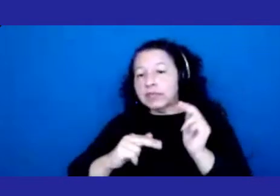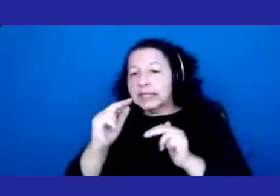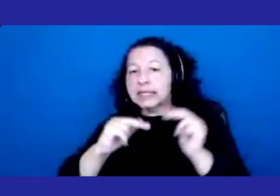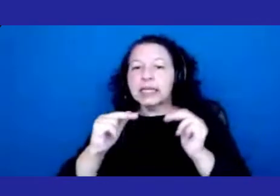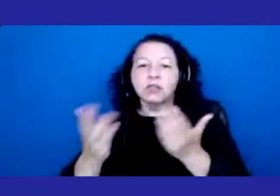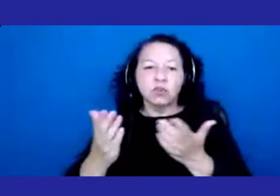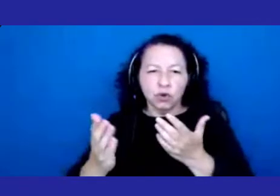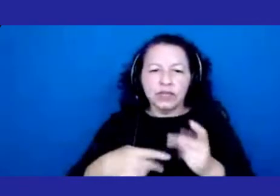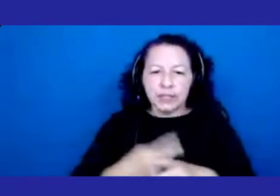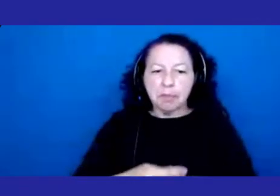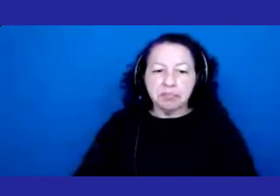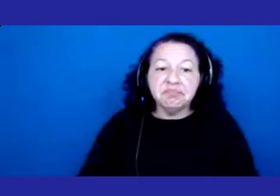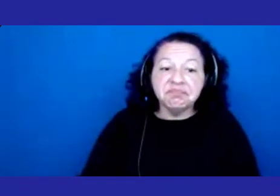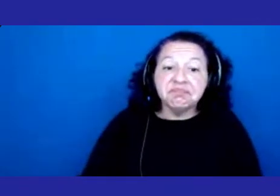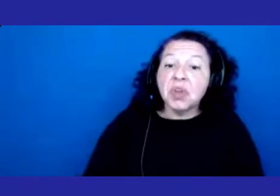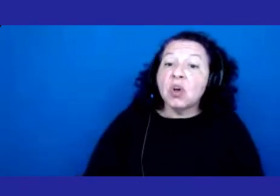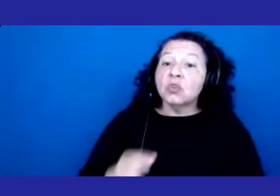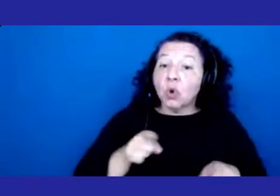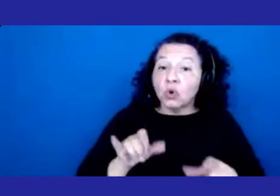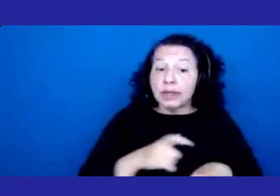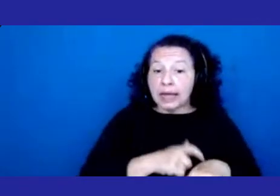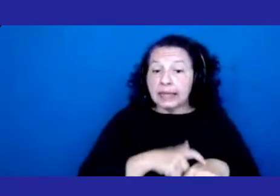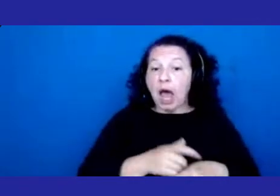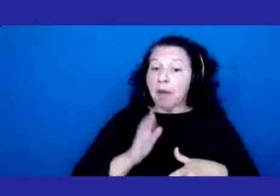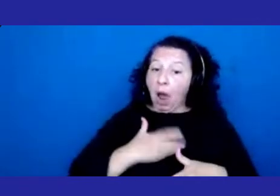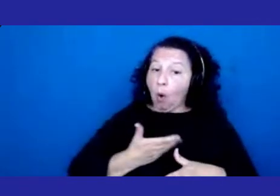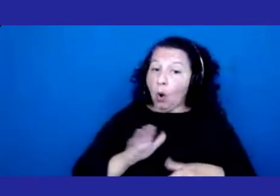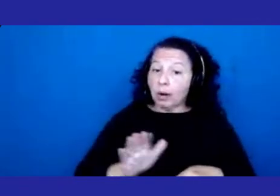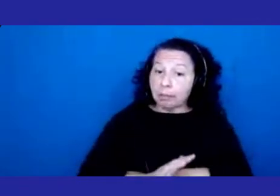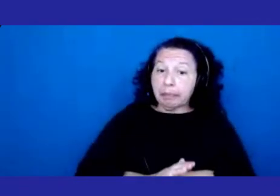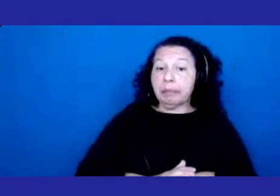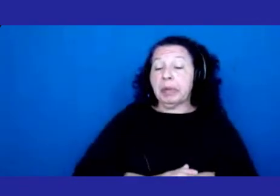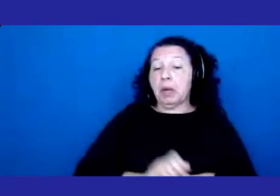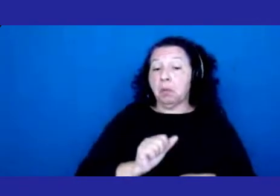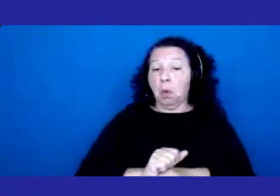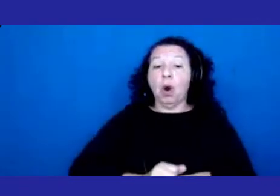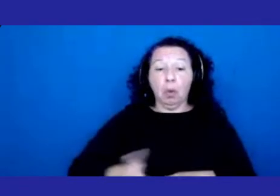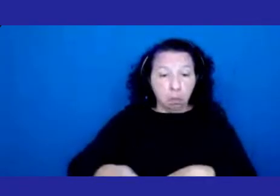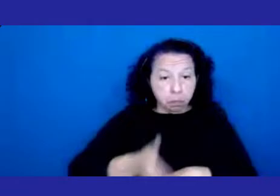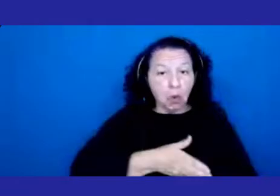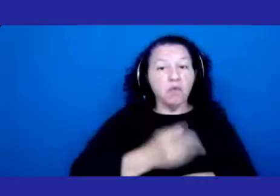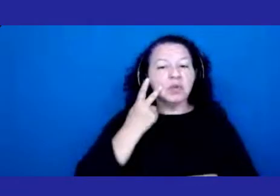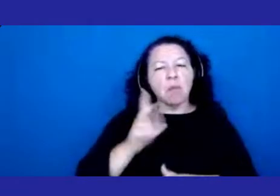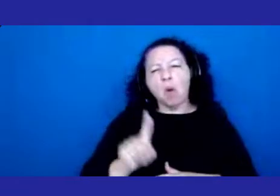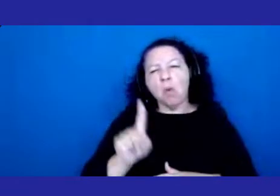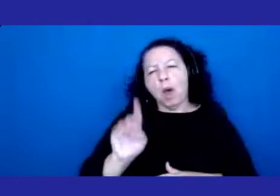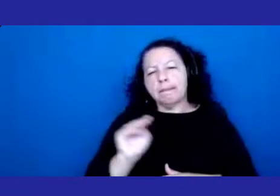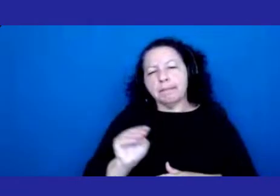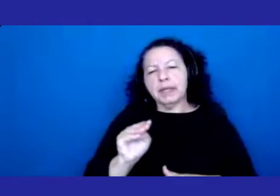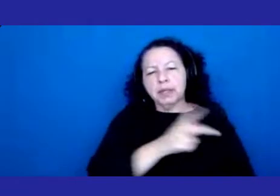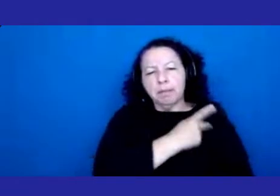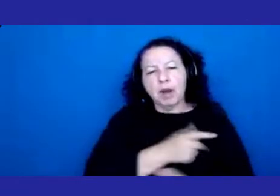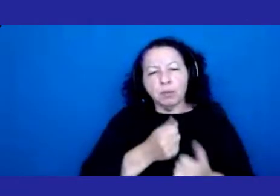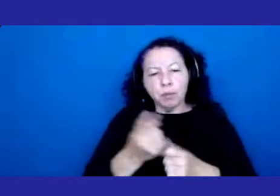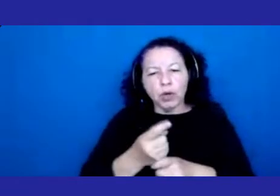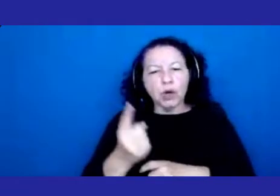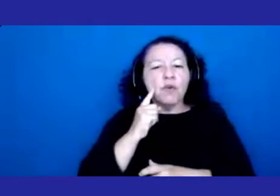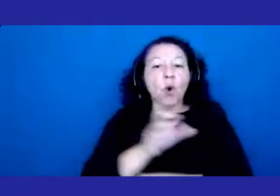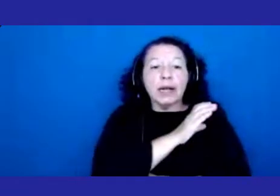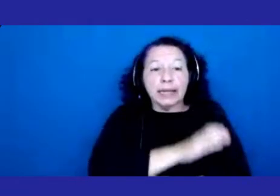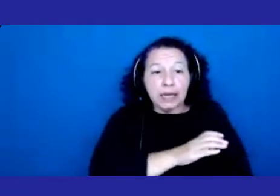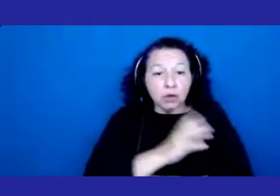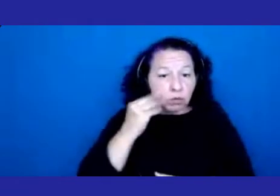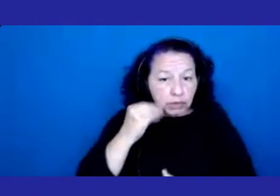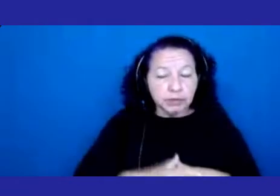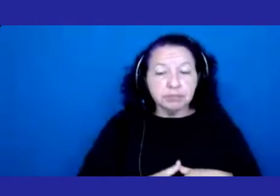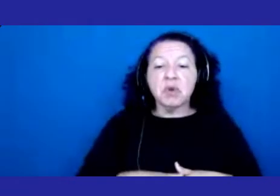Great. So during this time, completeness improved. We saw about 1 million patients per year for clinical encounters, and their race and ethnicity data